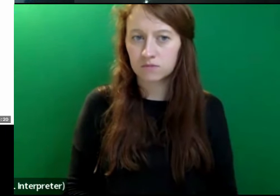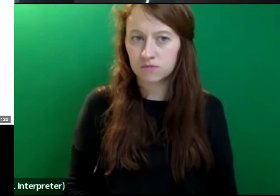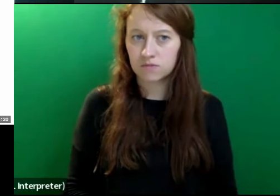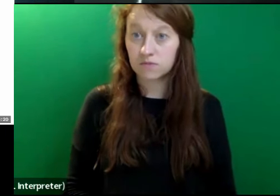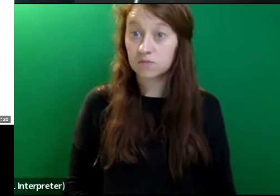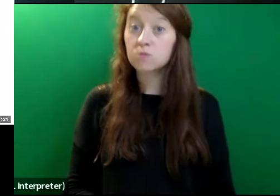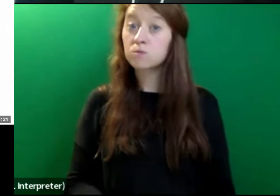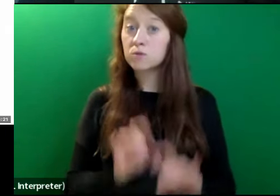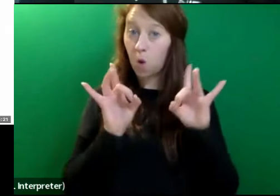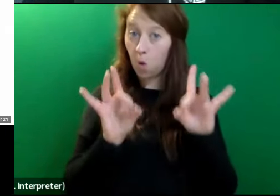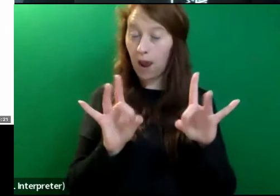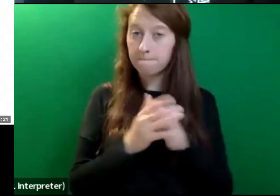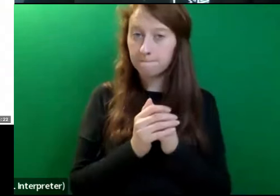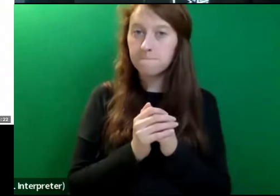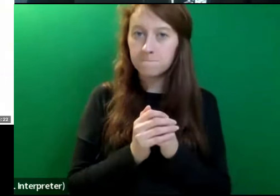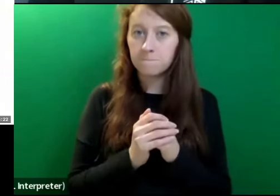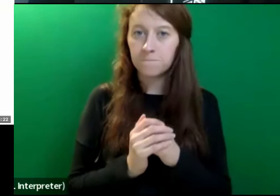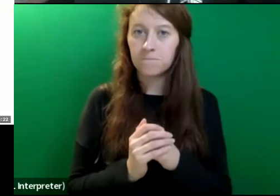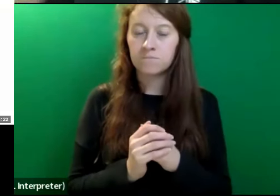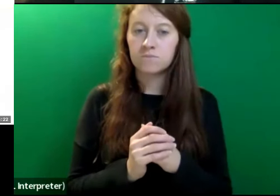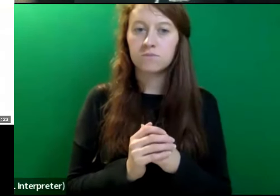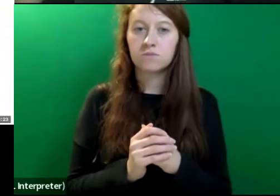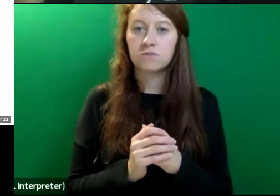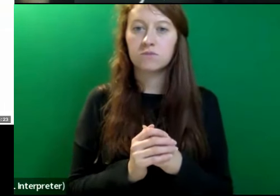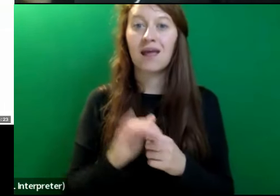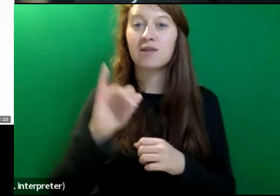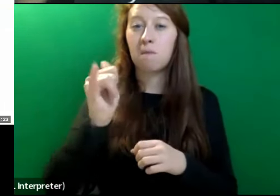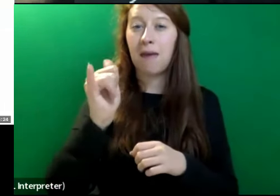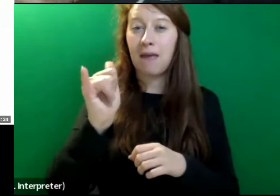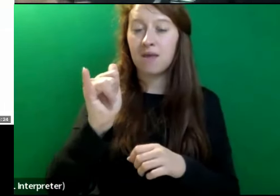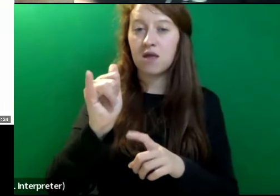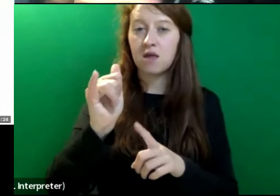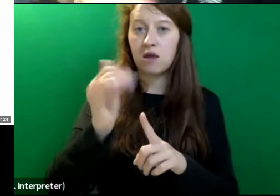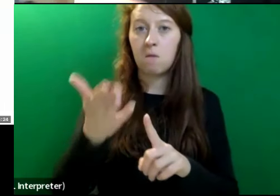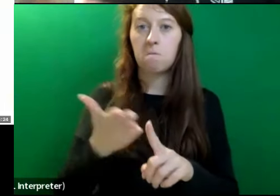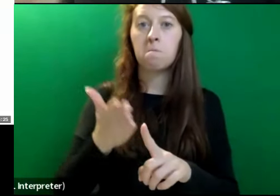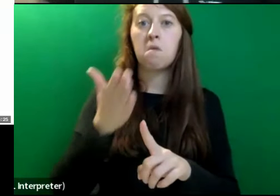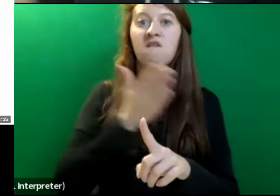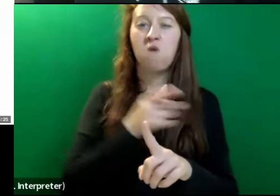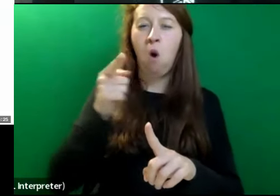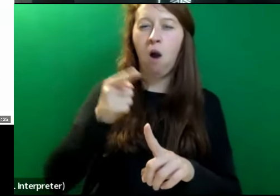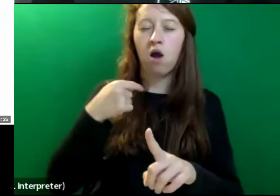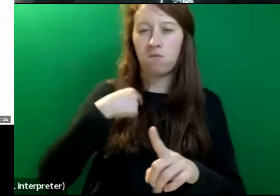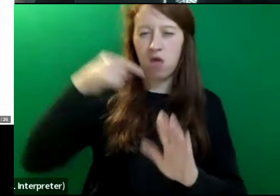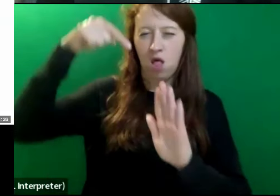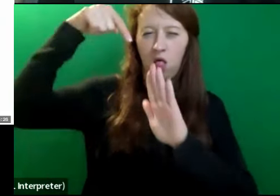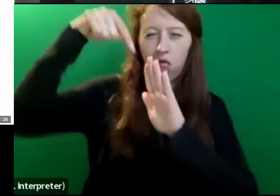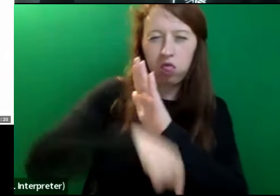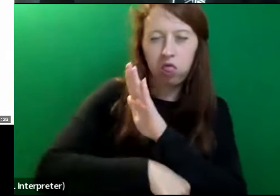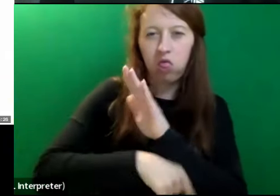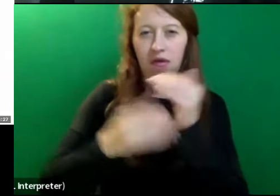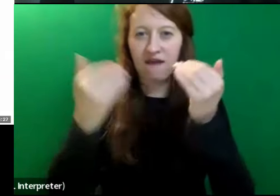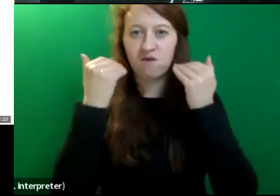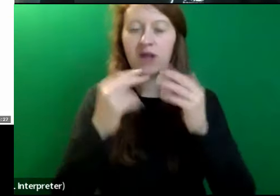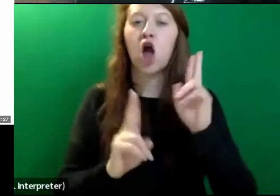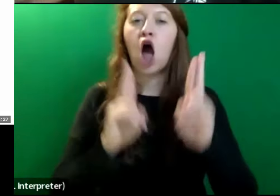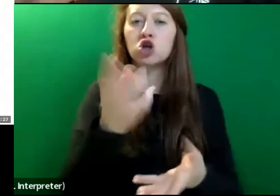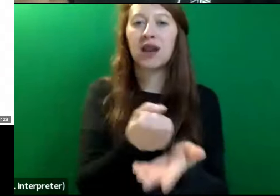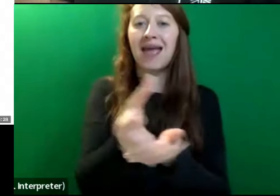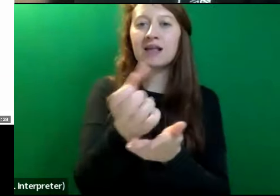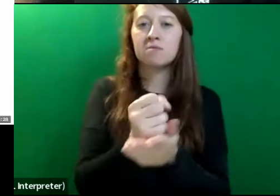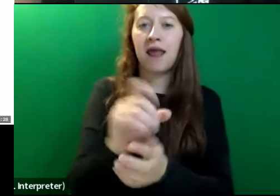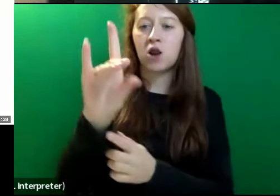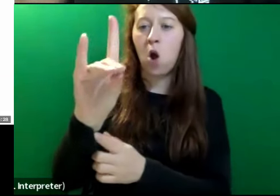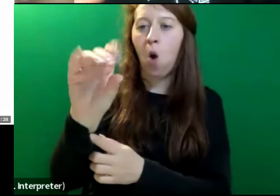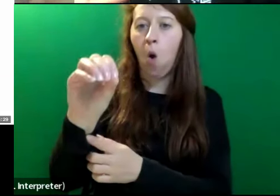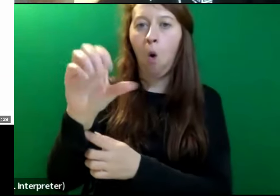Okay. So maybe before I delve into the data, I should explain what a hold sign is, because that's